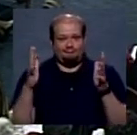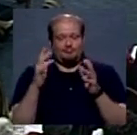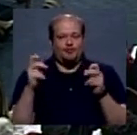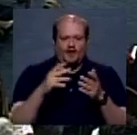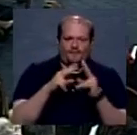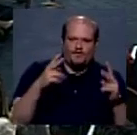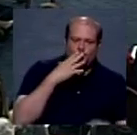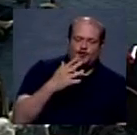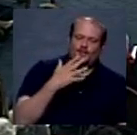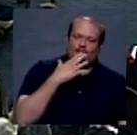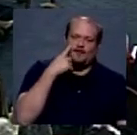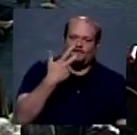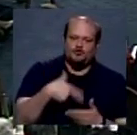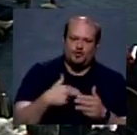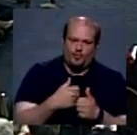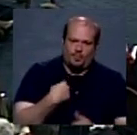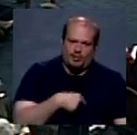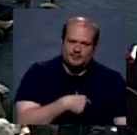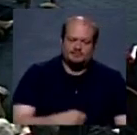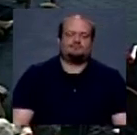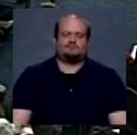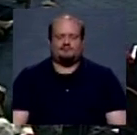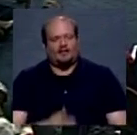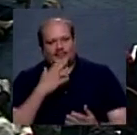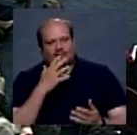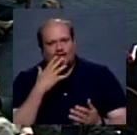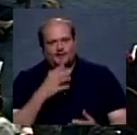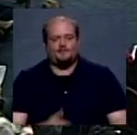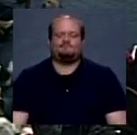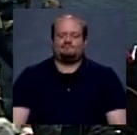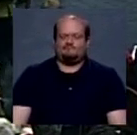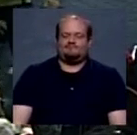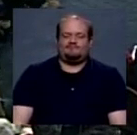Very good. Thank you for being with us. Thank you, Evangeline.